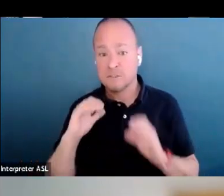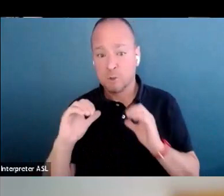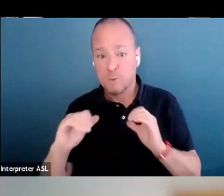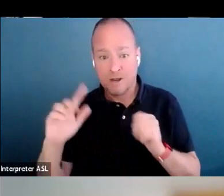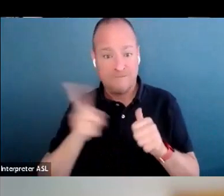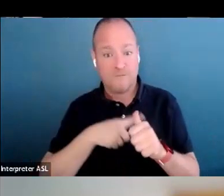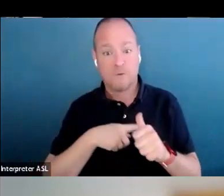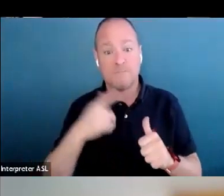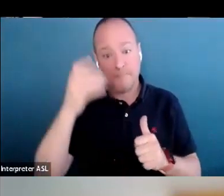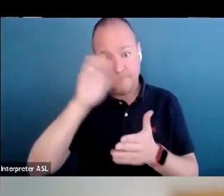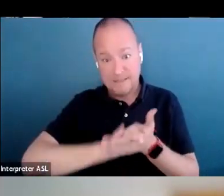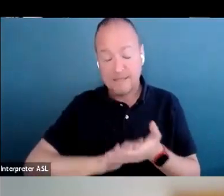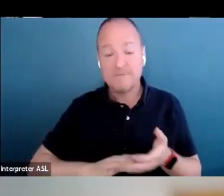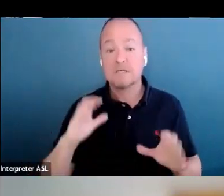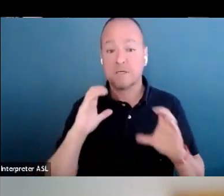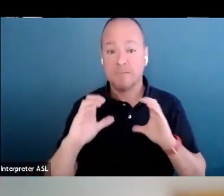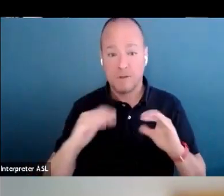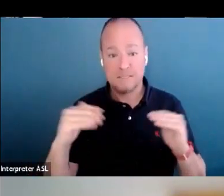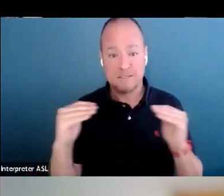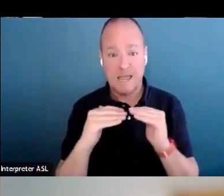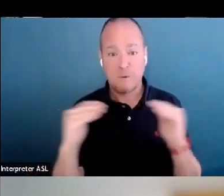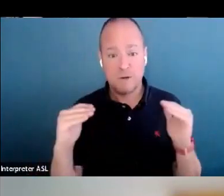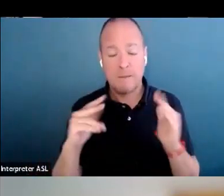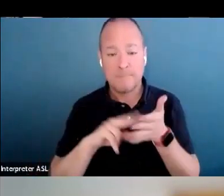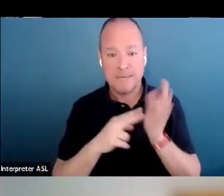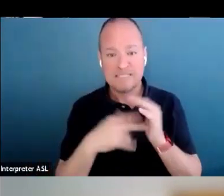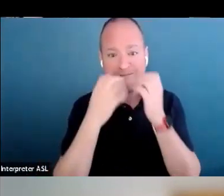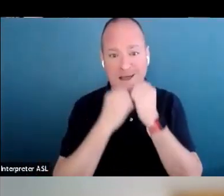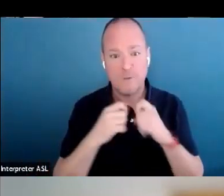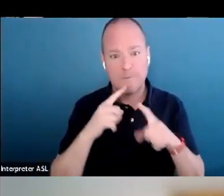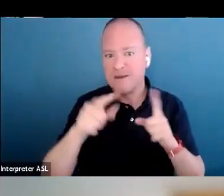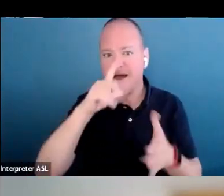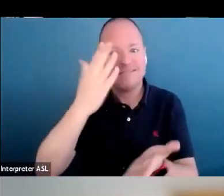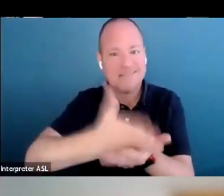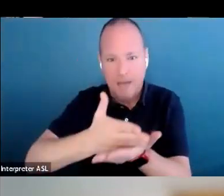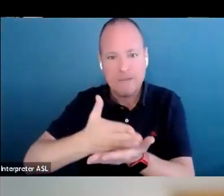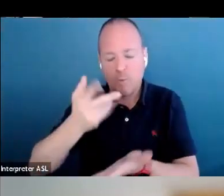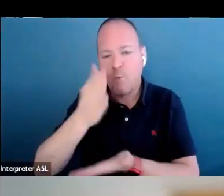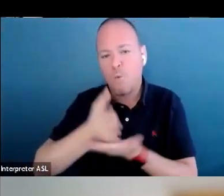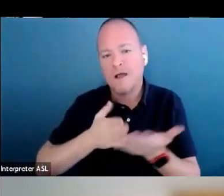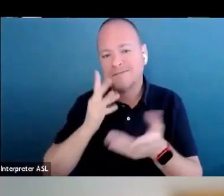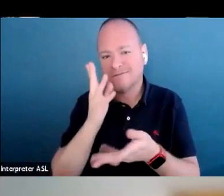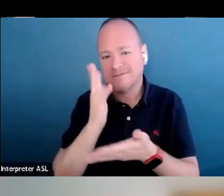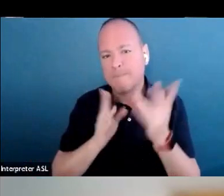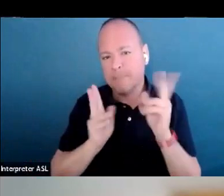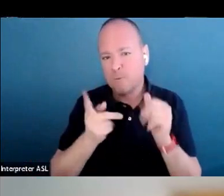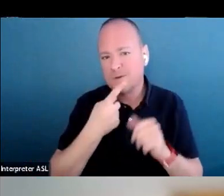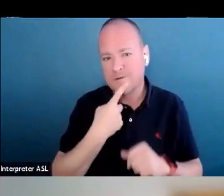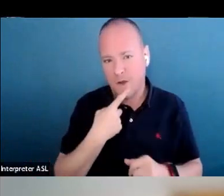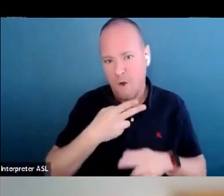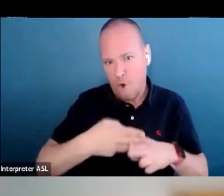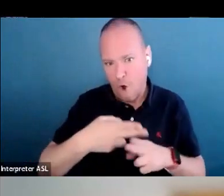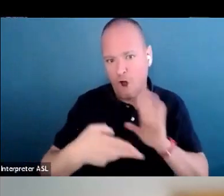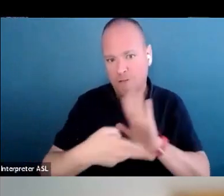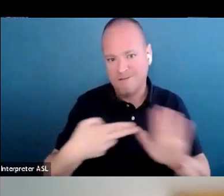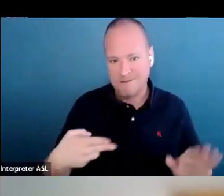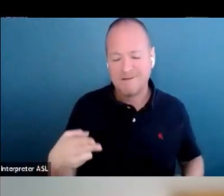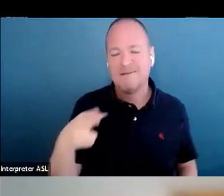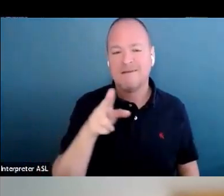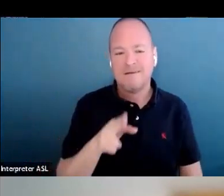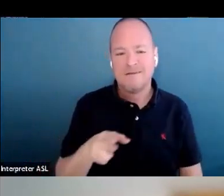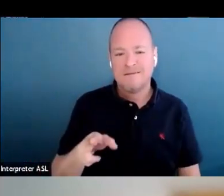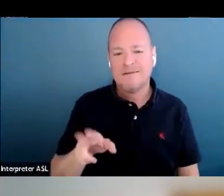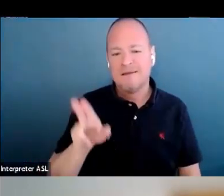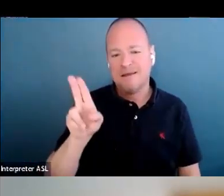that communication equity means valuing, but not stopping at, what some call unaided AAC. Language-based AAC